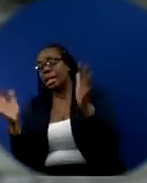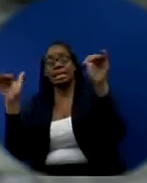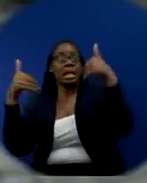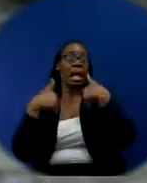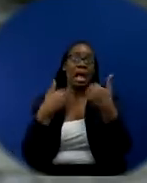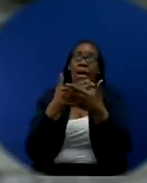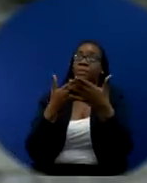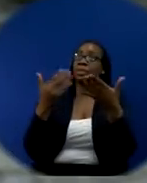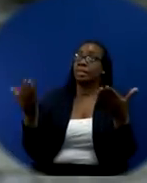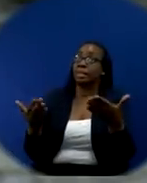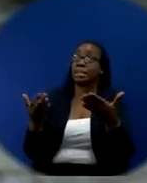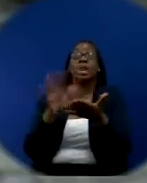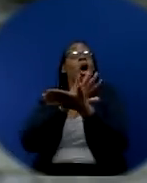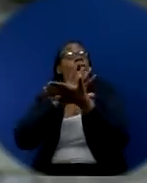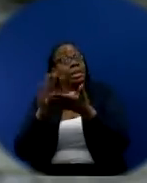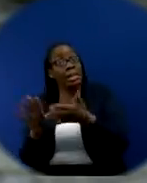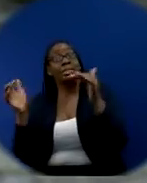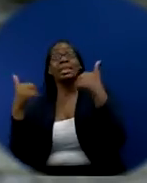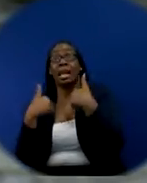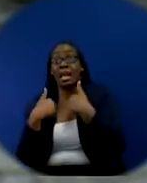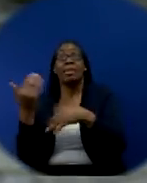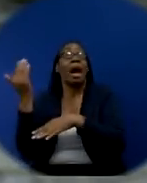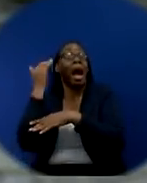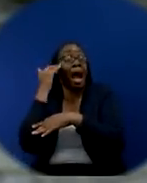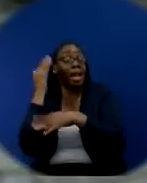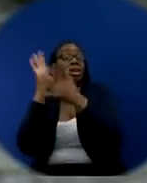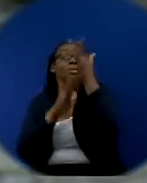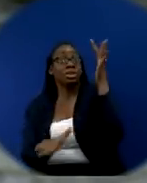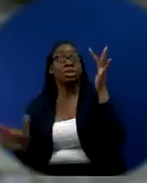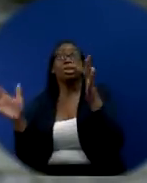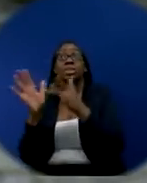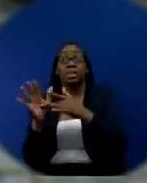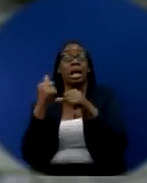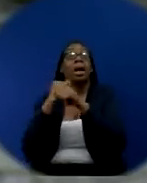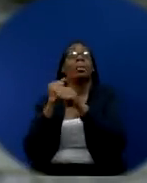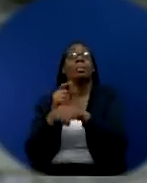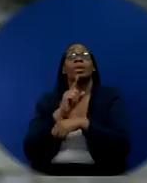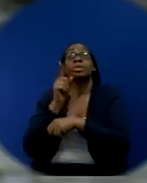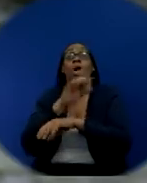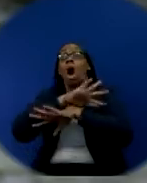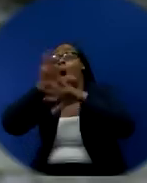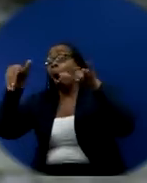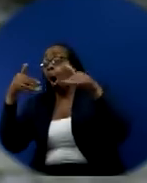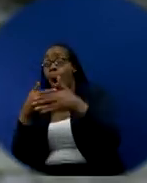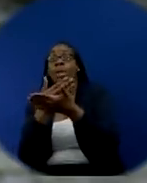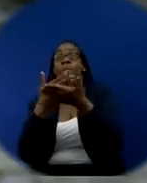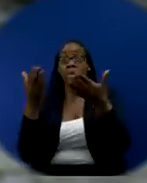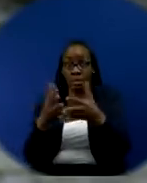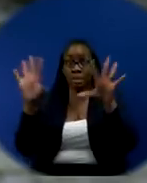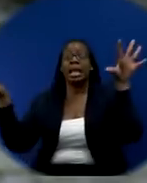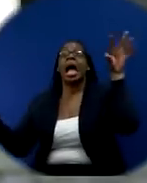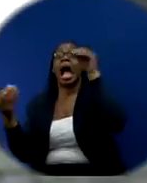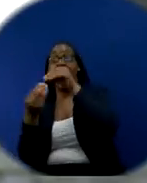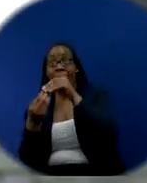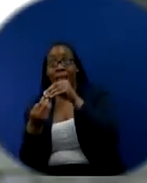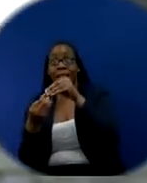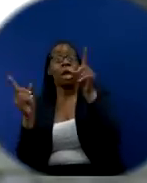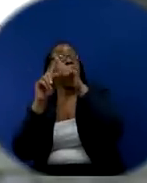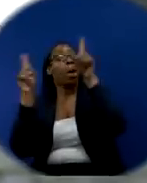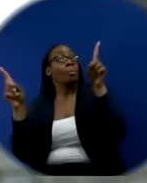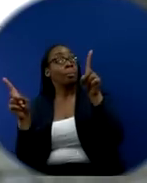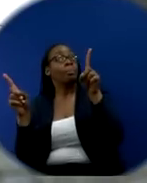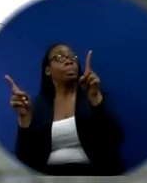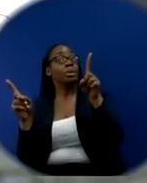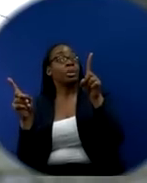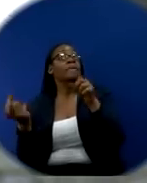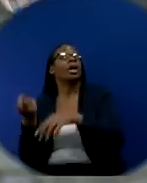and things are nice to have. I know that Jesus said, I can make sure that all these things will be added unto you. But you got to catch what